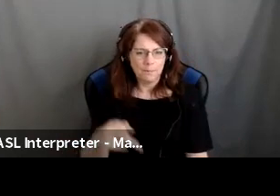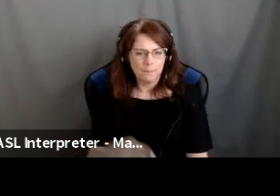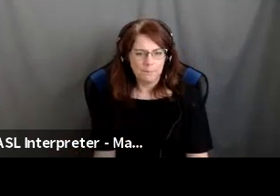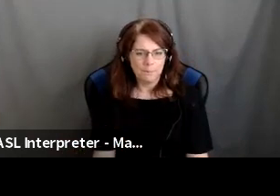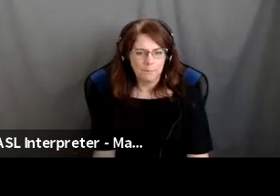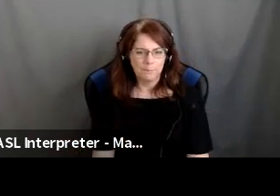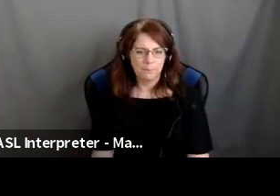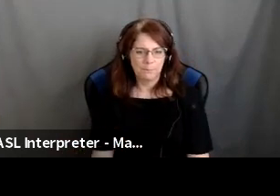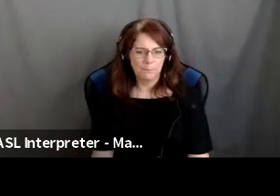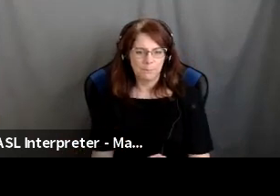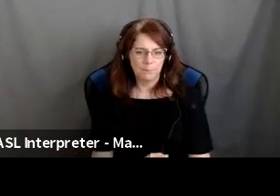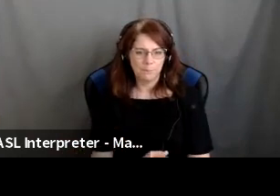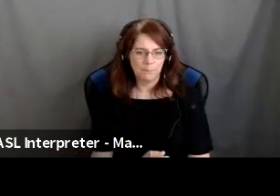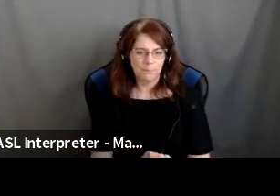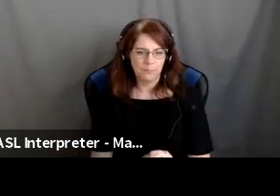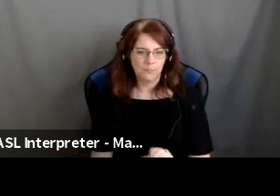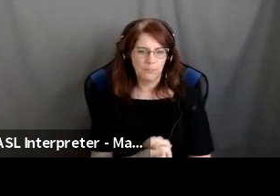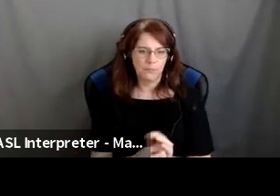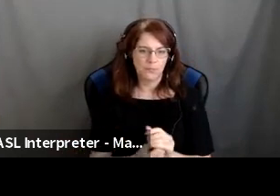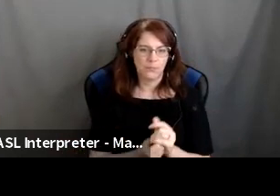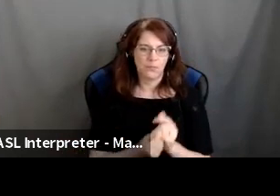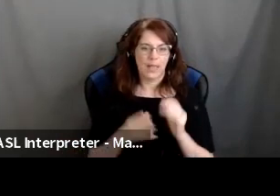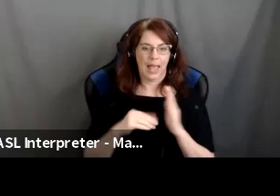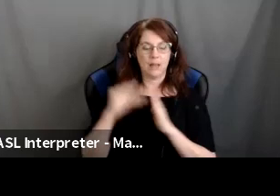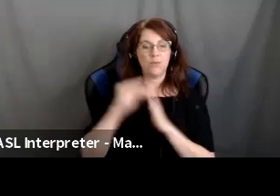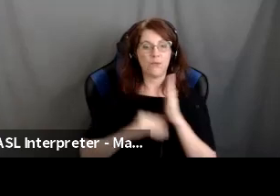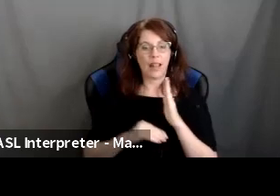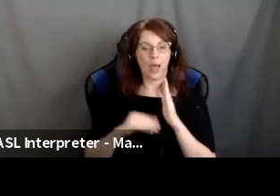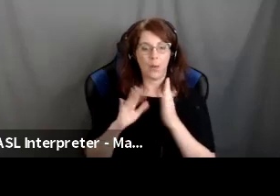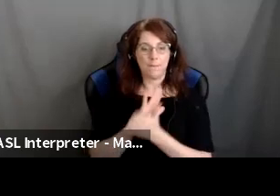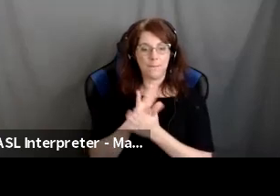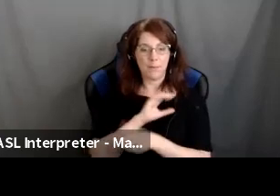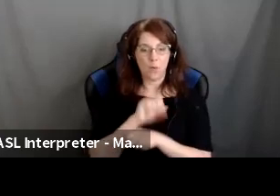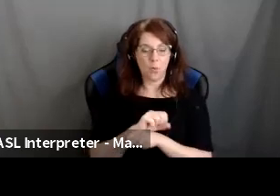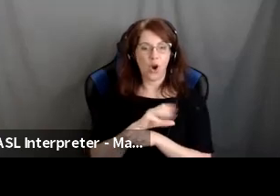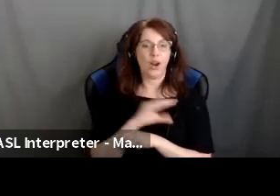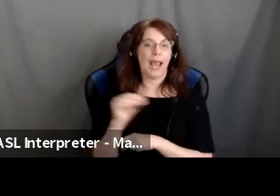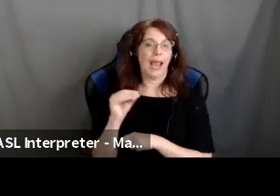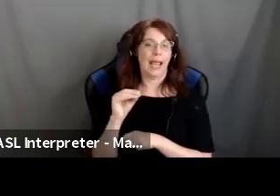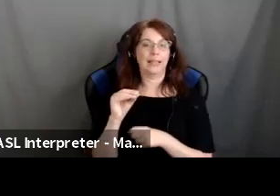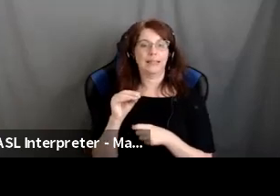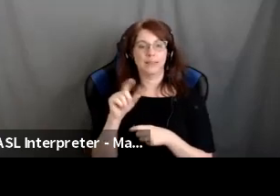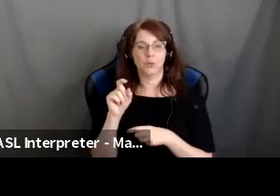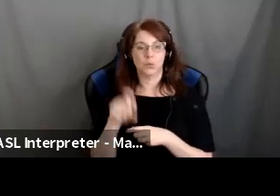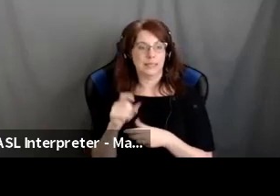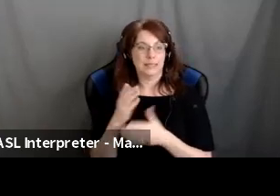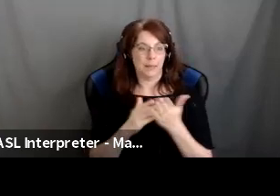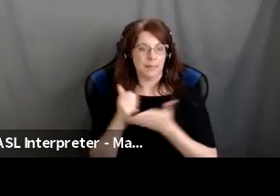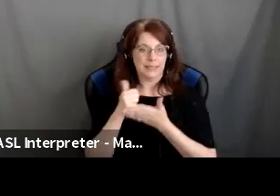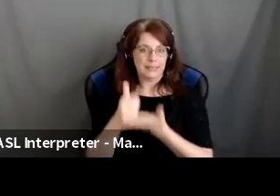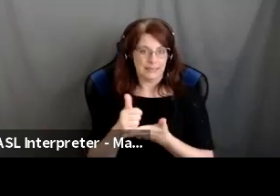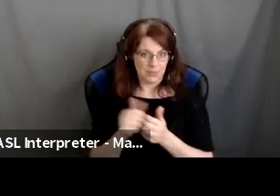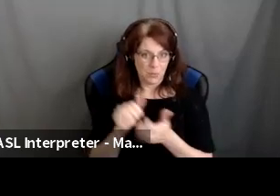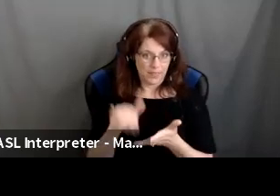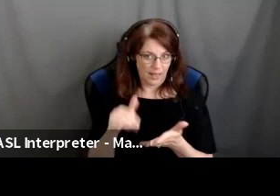every day for your job? And if they are having you fill out paperwork and you are going to need some assistance with that, you